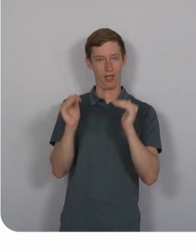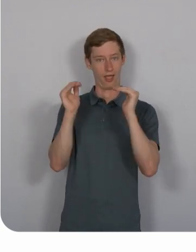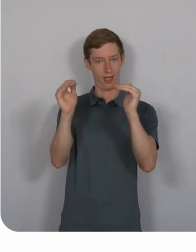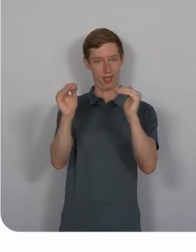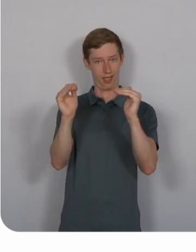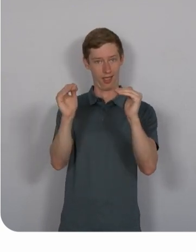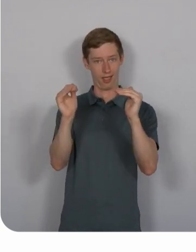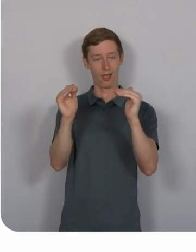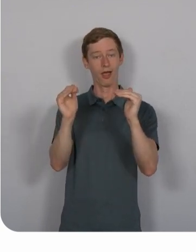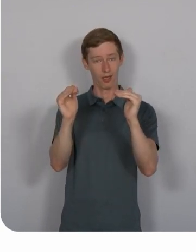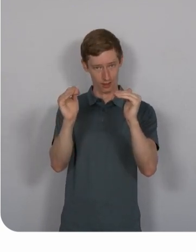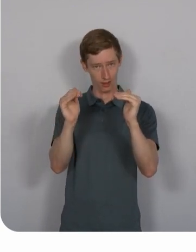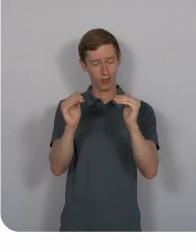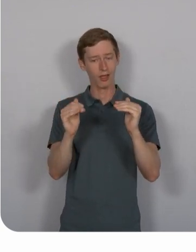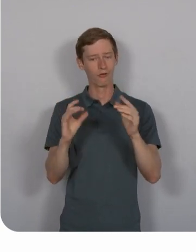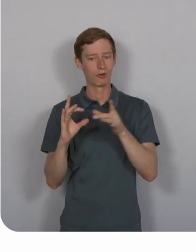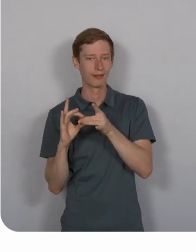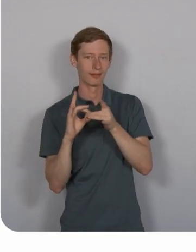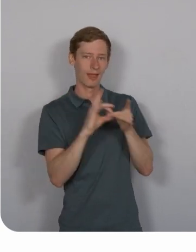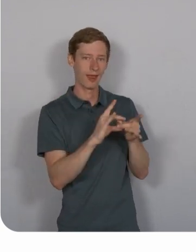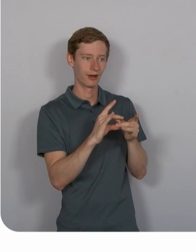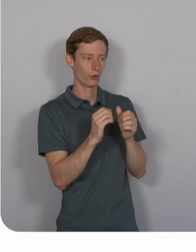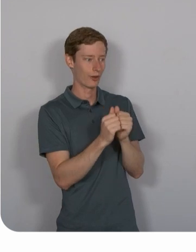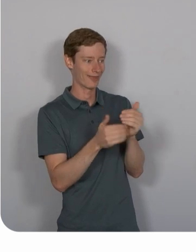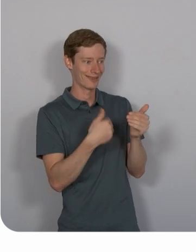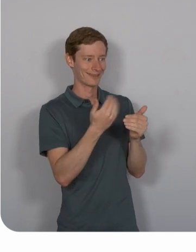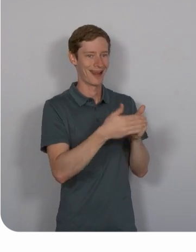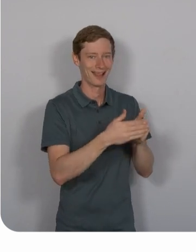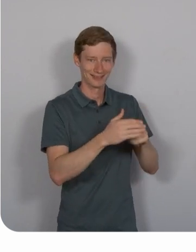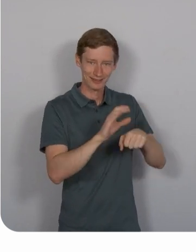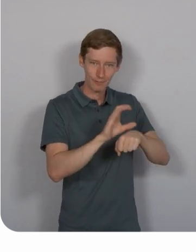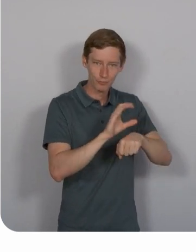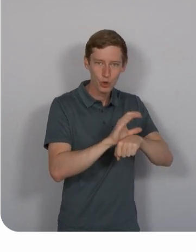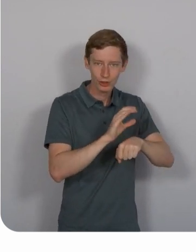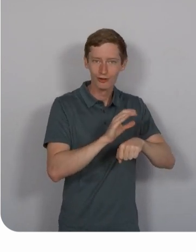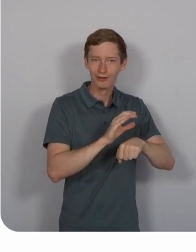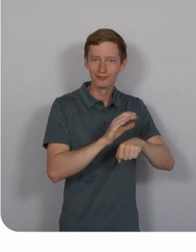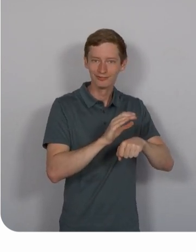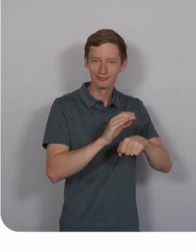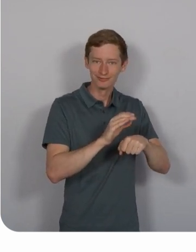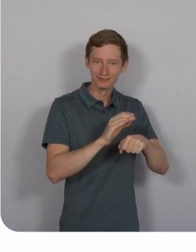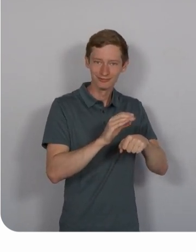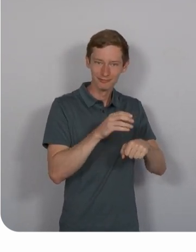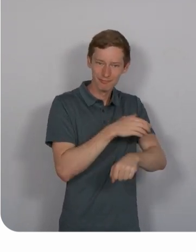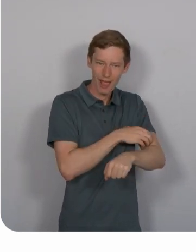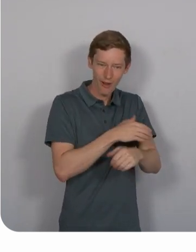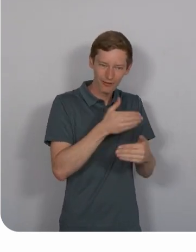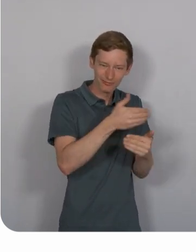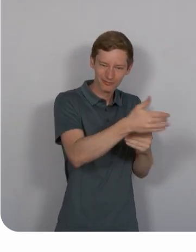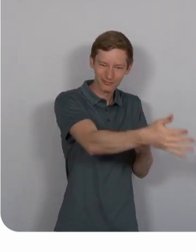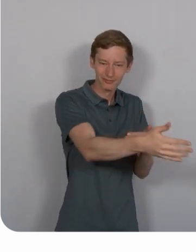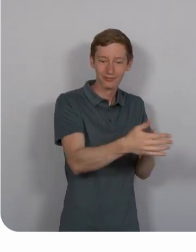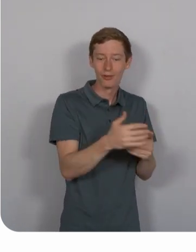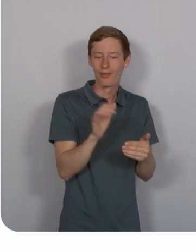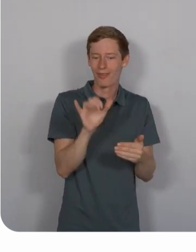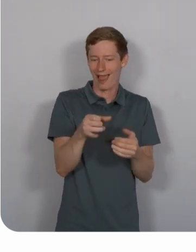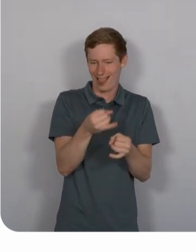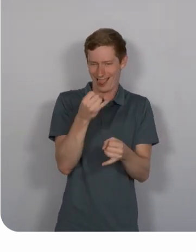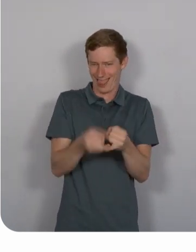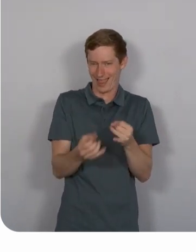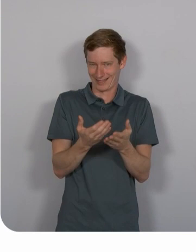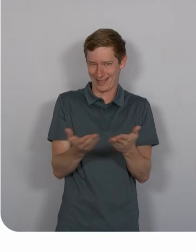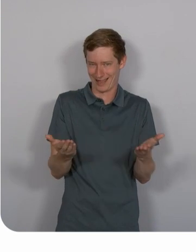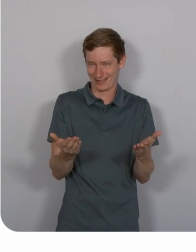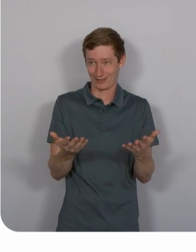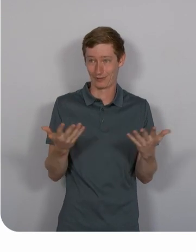with advances in building the next computing platform. So that brings me to the last thing that